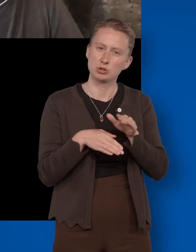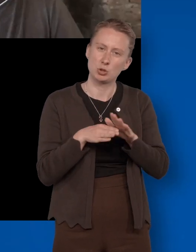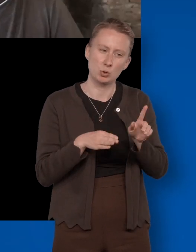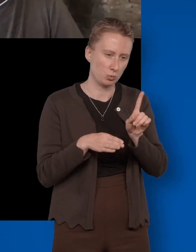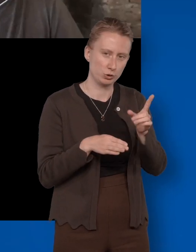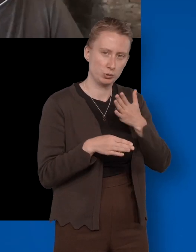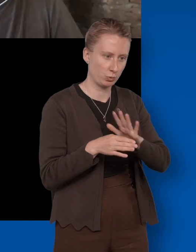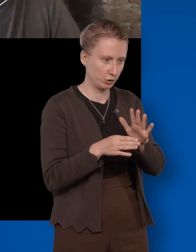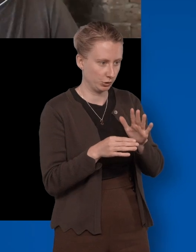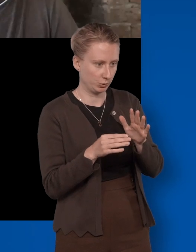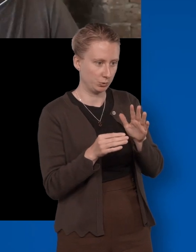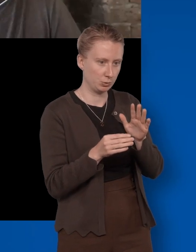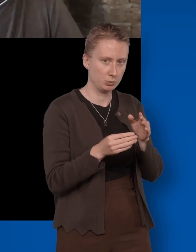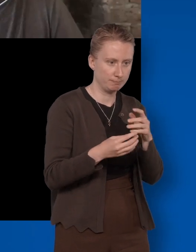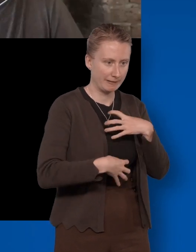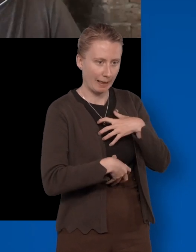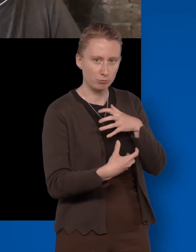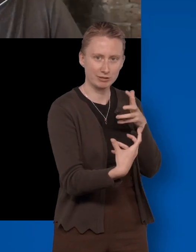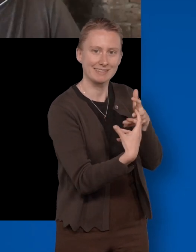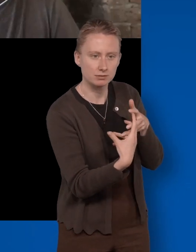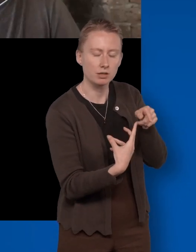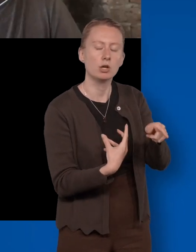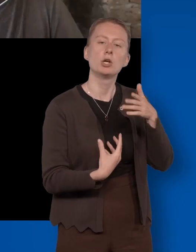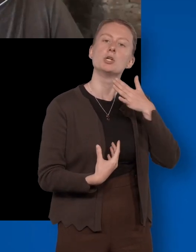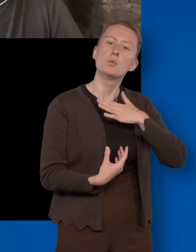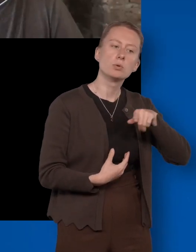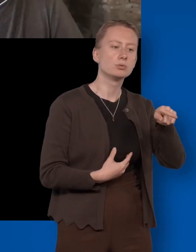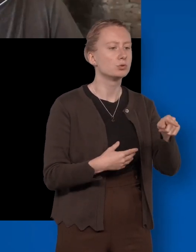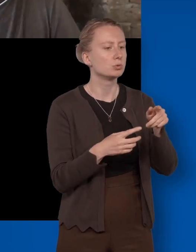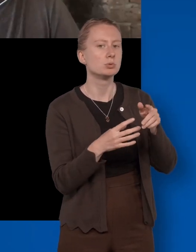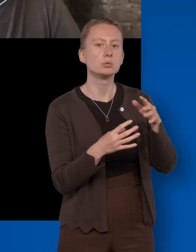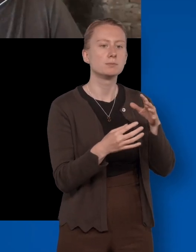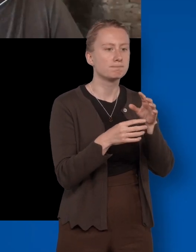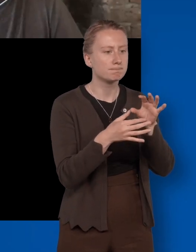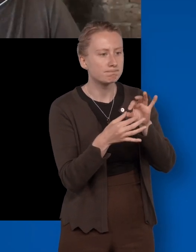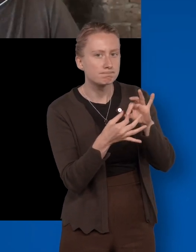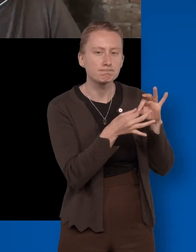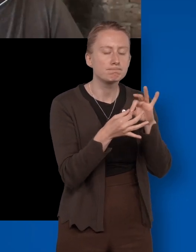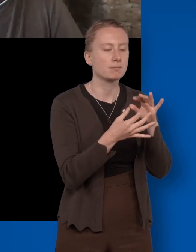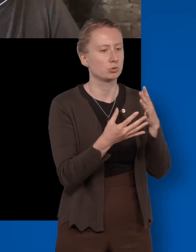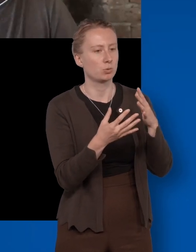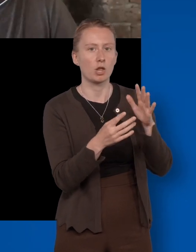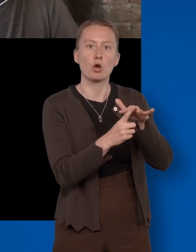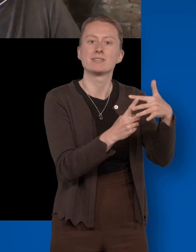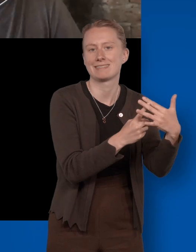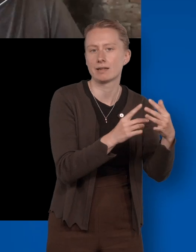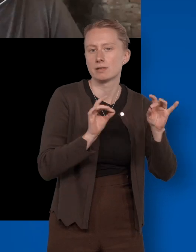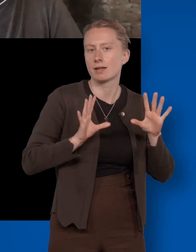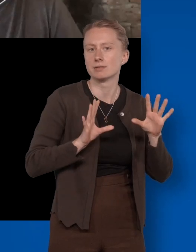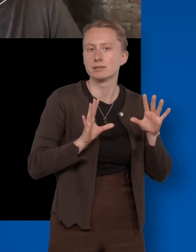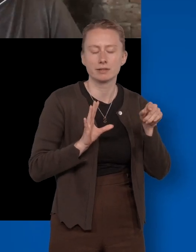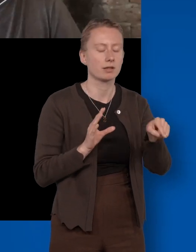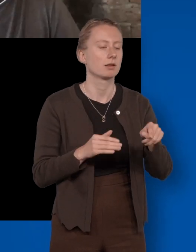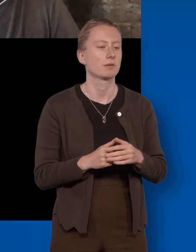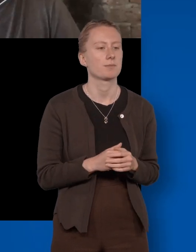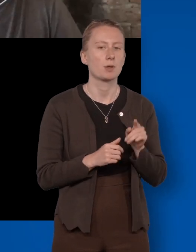to calibrate. Rather, you want to calibrate sort of the context that goes into the model. So that's something we calibrate. Yes,